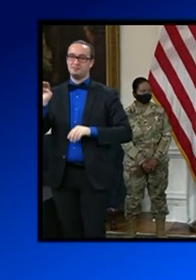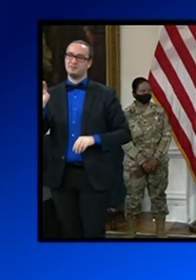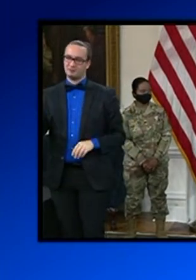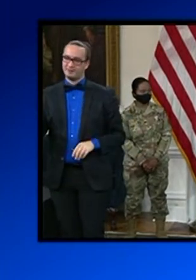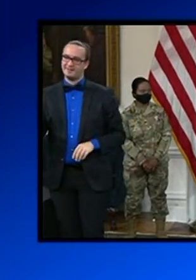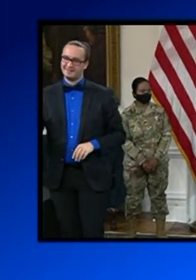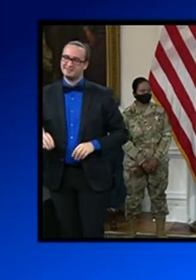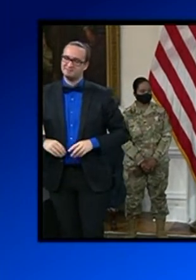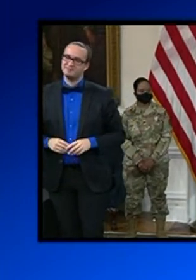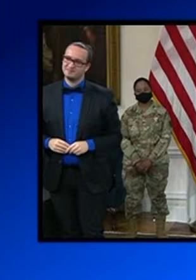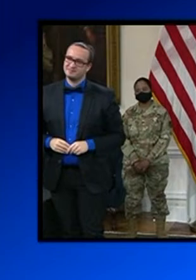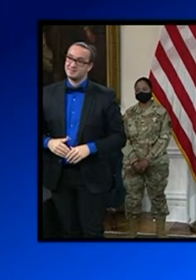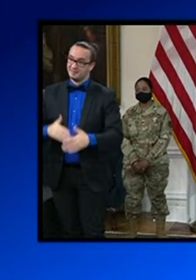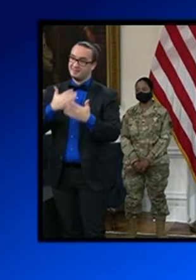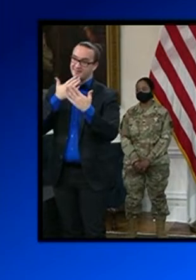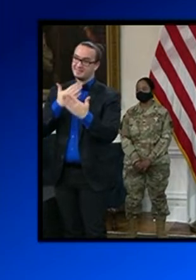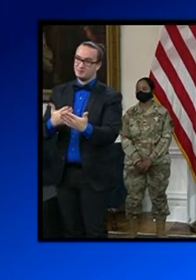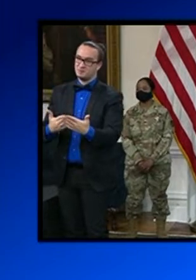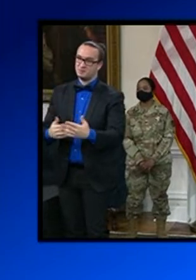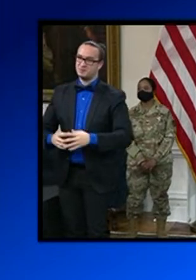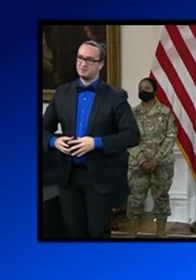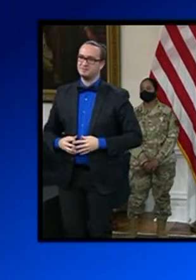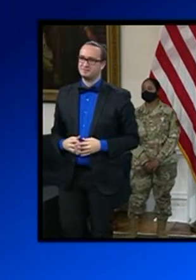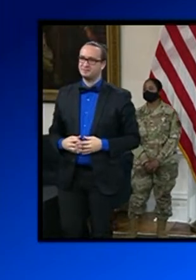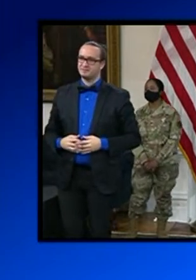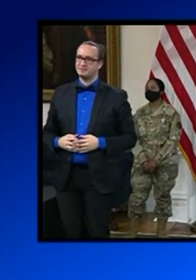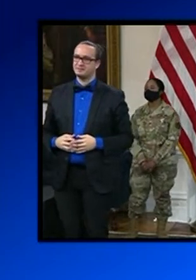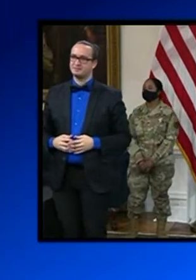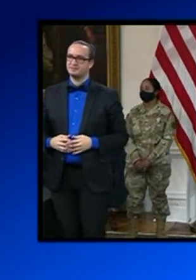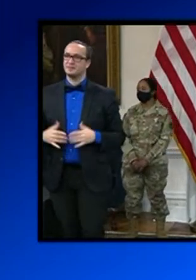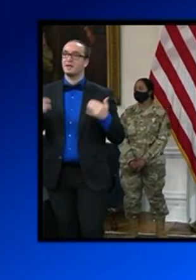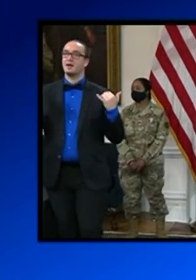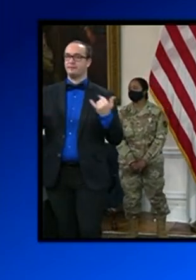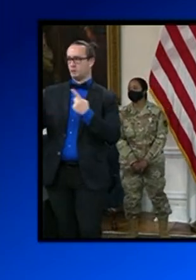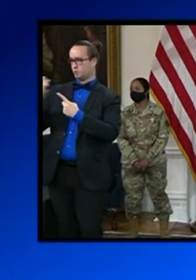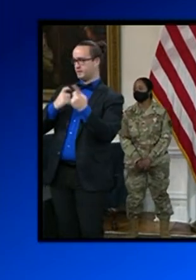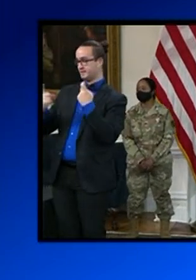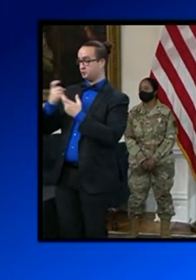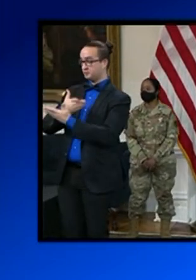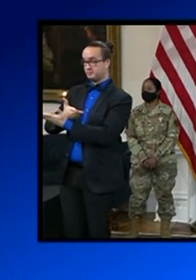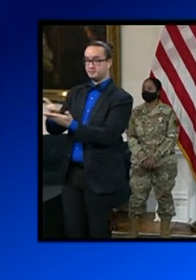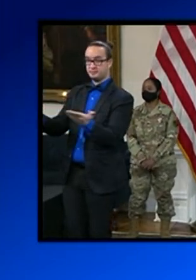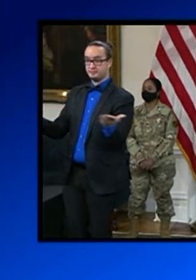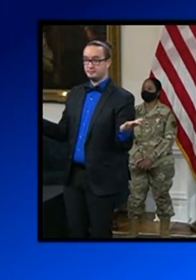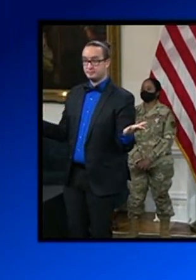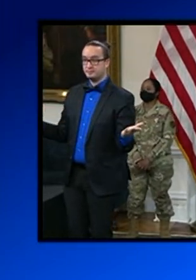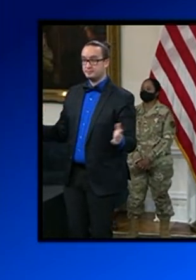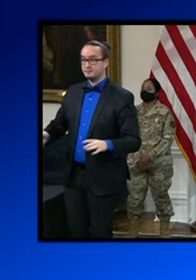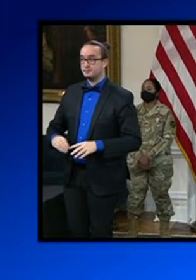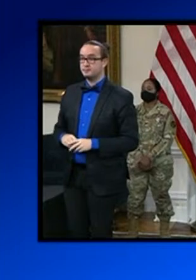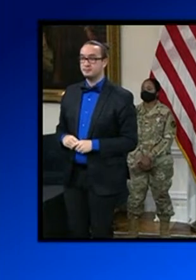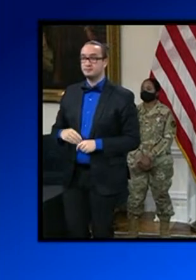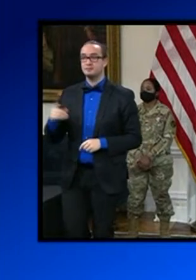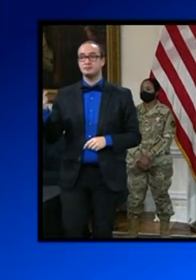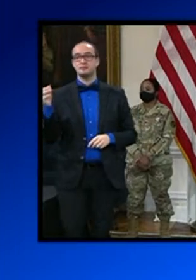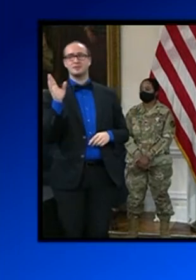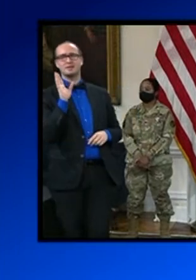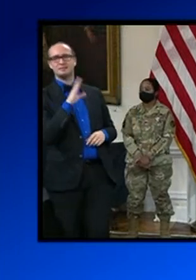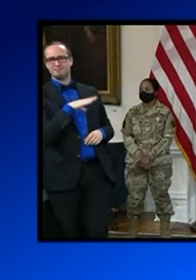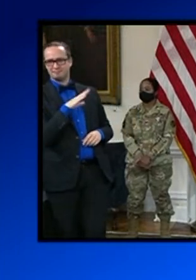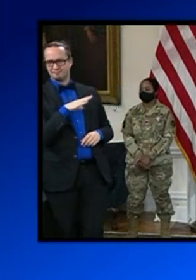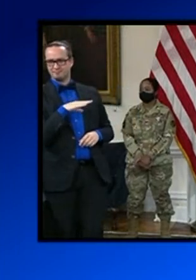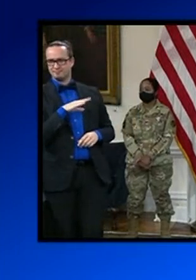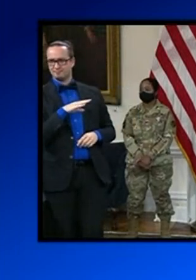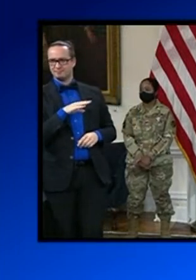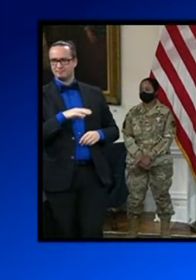With that, we'd be happy to take a few questions. Brad? Governor, thank you. So, I just attended a press